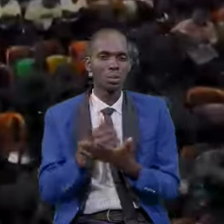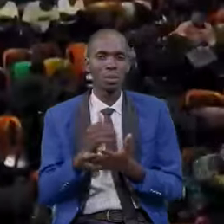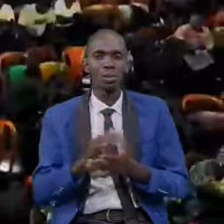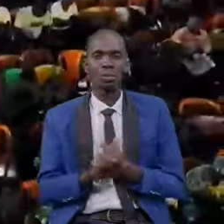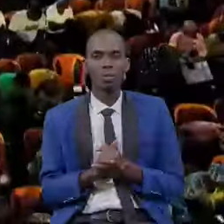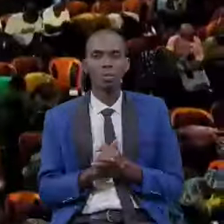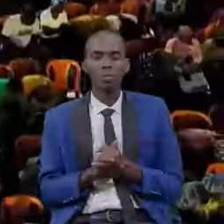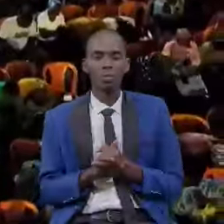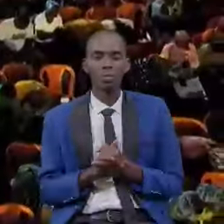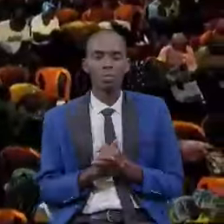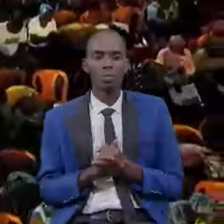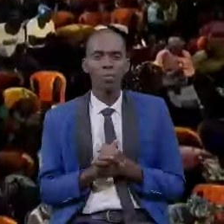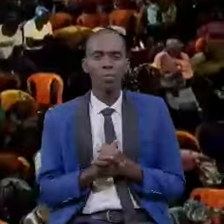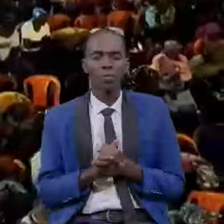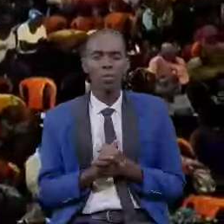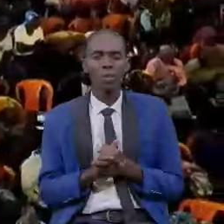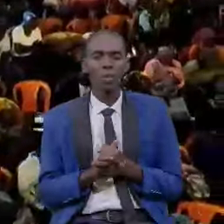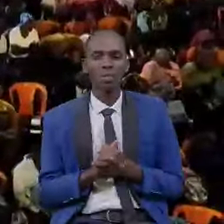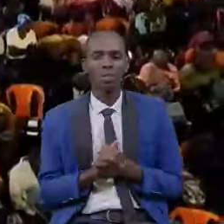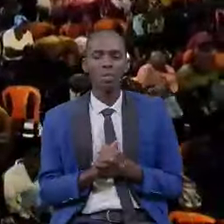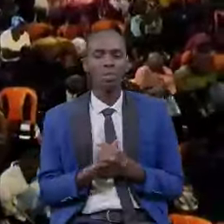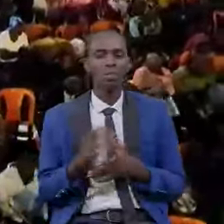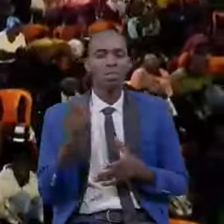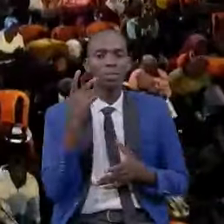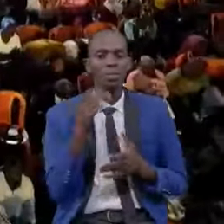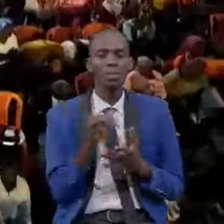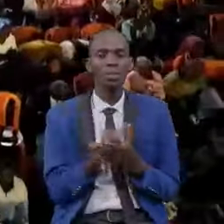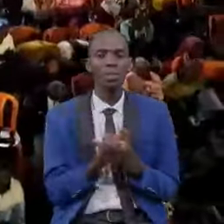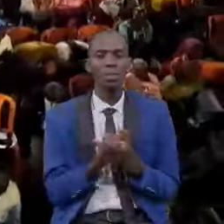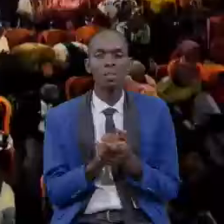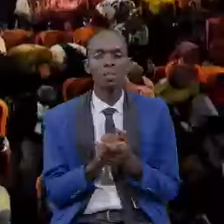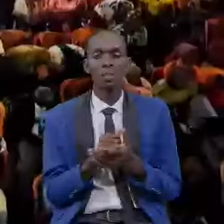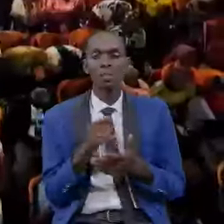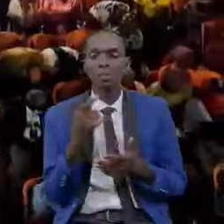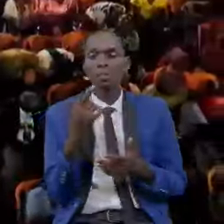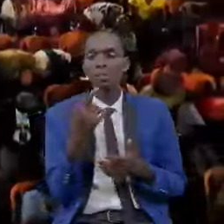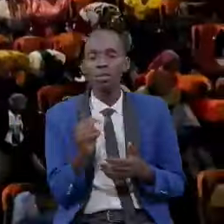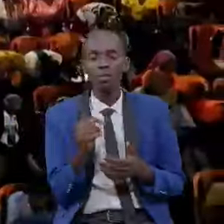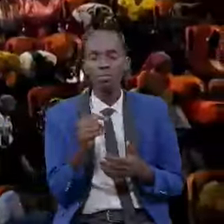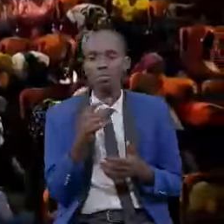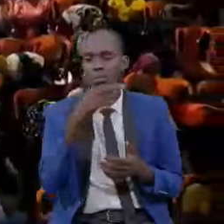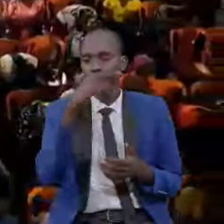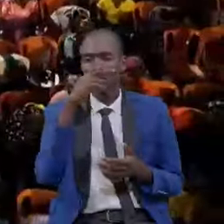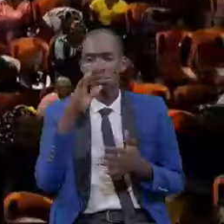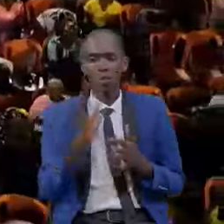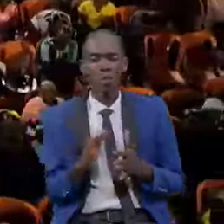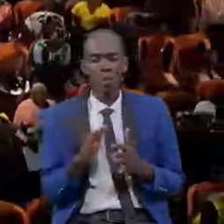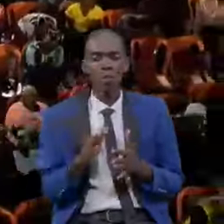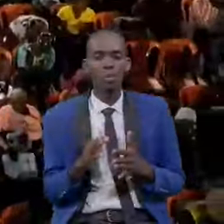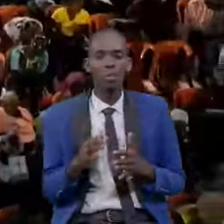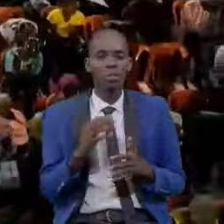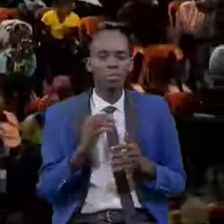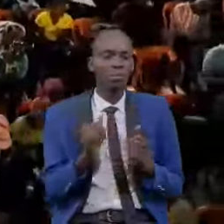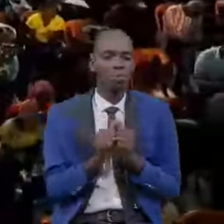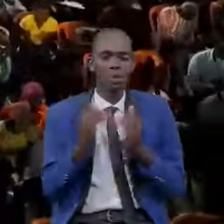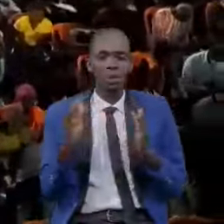Criminals, if they don't evade the arrest of DSS, SS, no sickness,